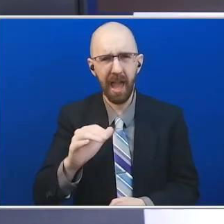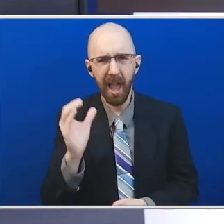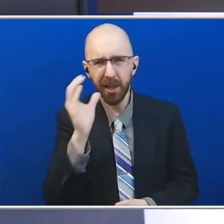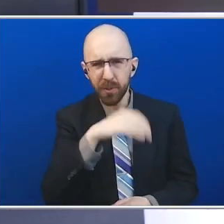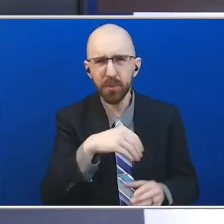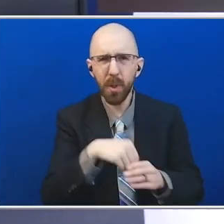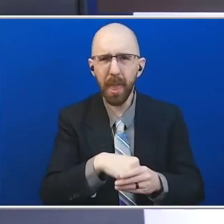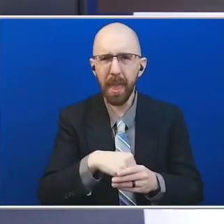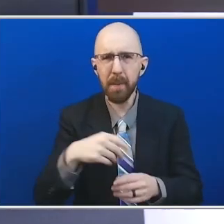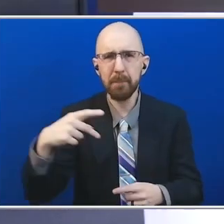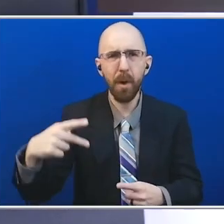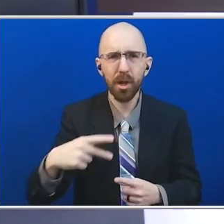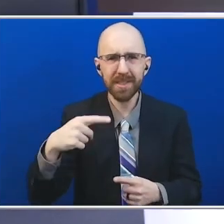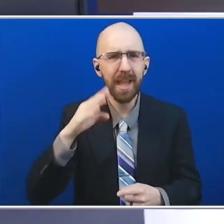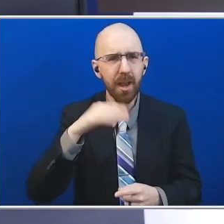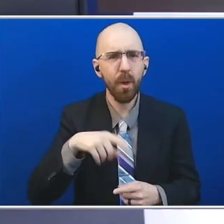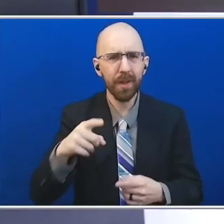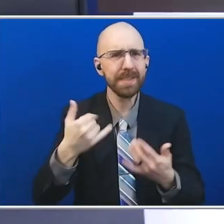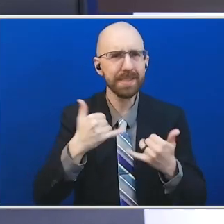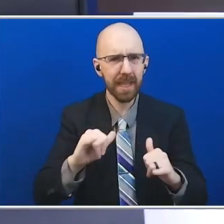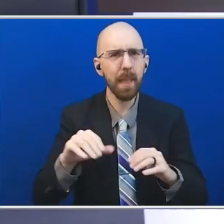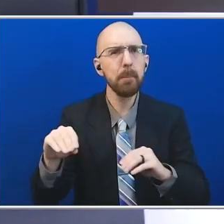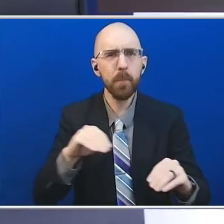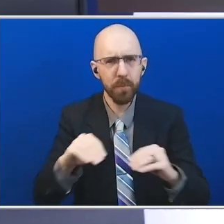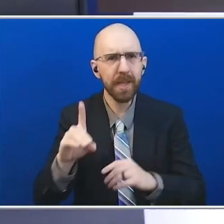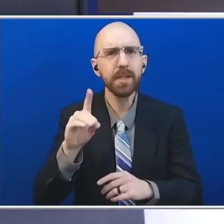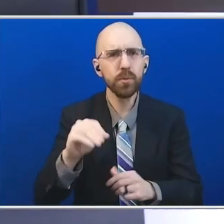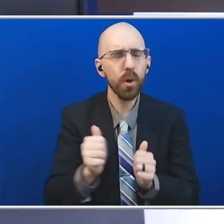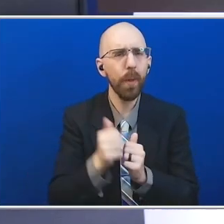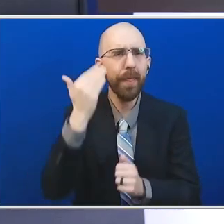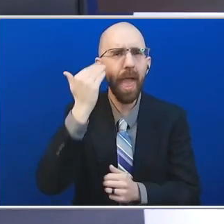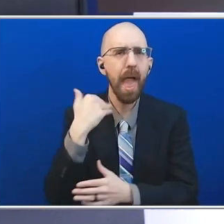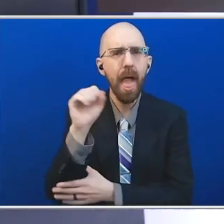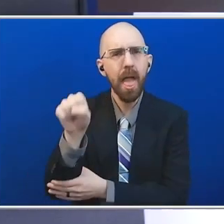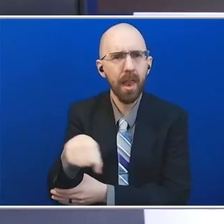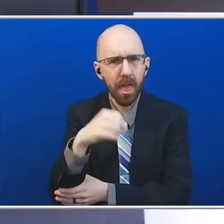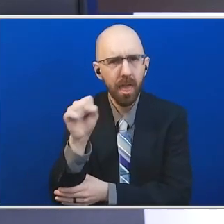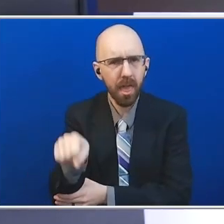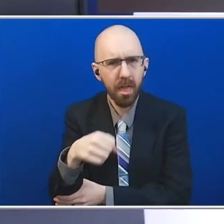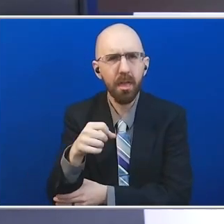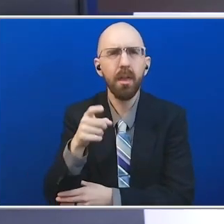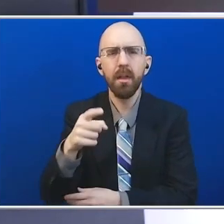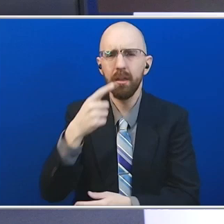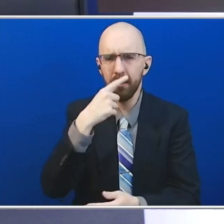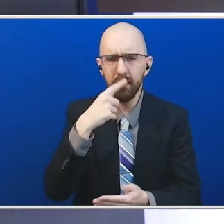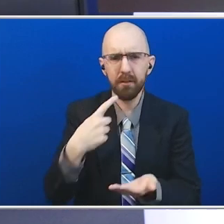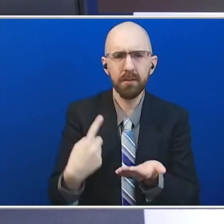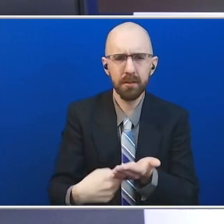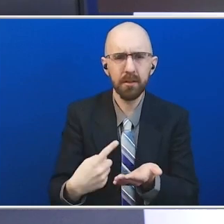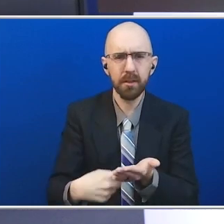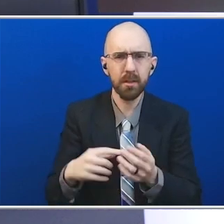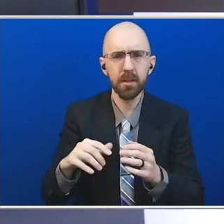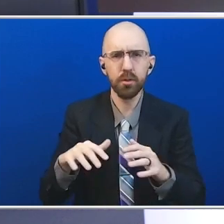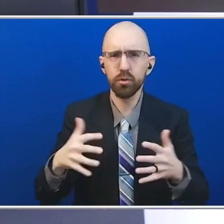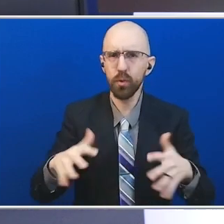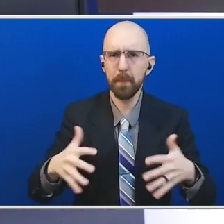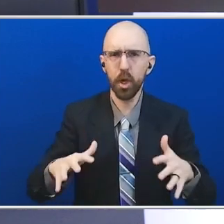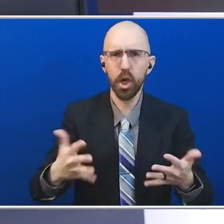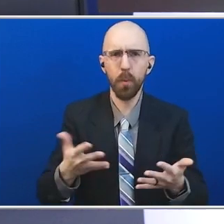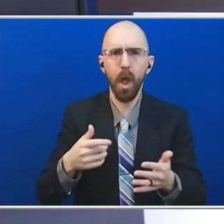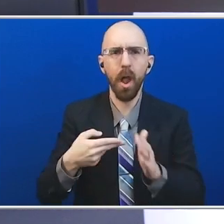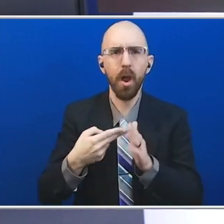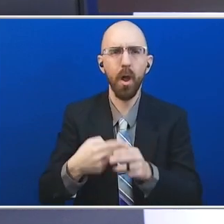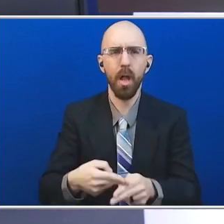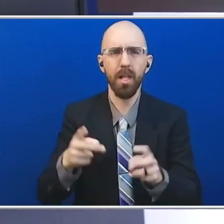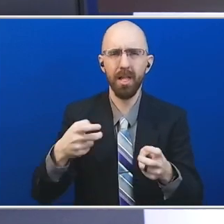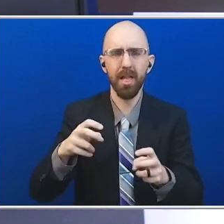know that Ralph still has a movement disorder involving his head. Talk us about the difference between the tremors and what we might have called torticollis or something else.